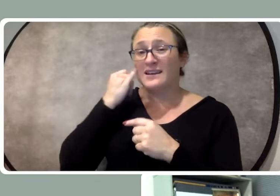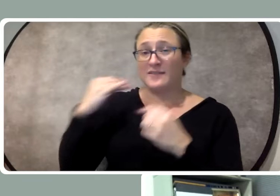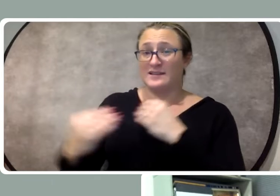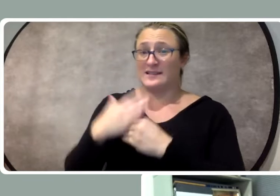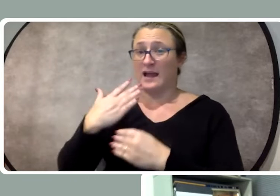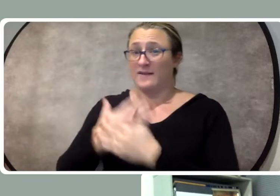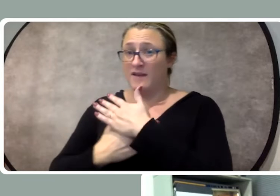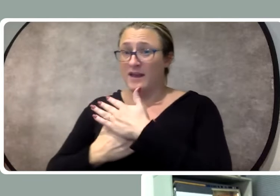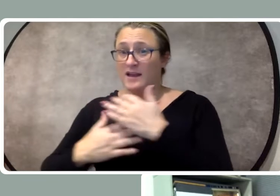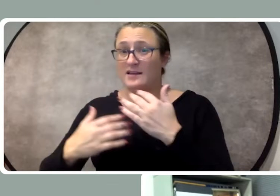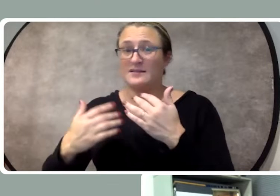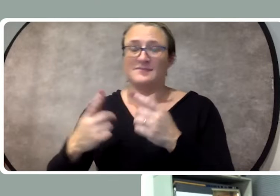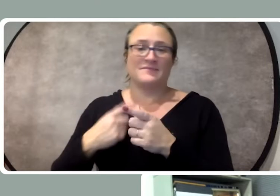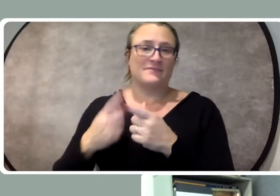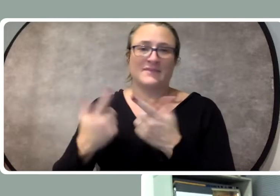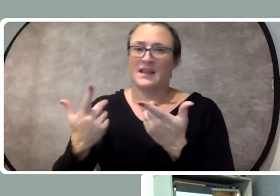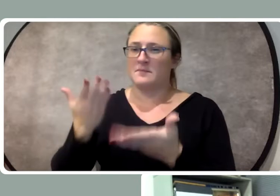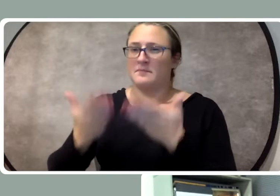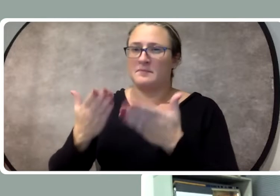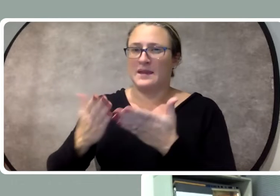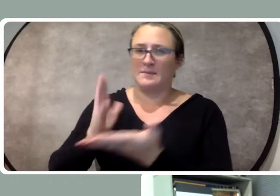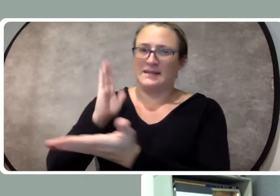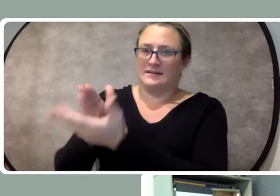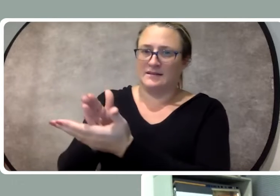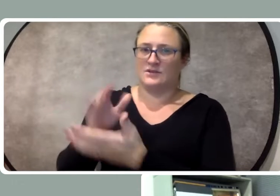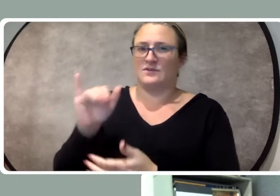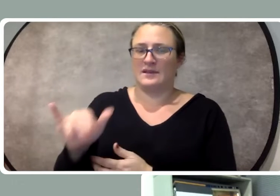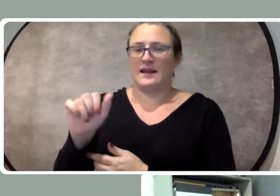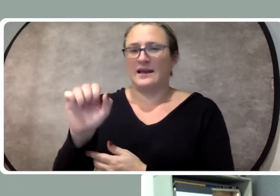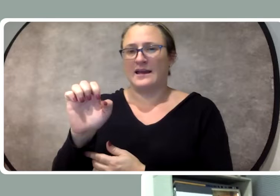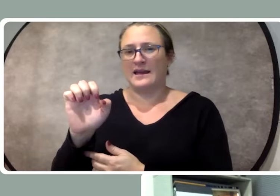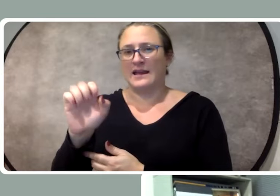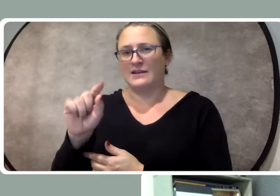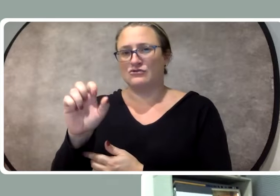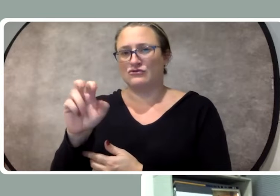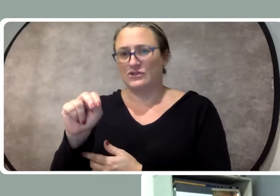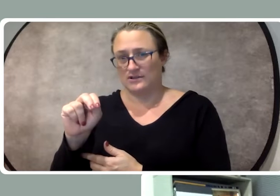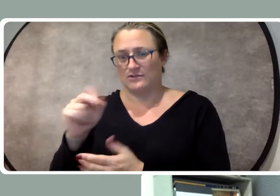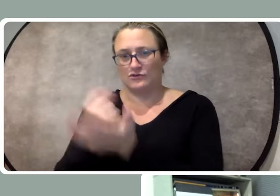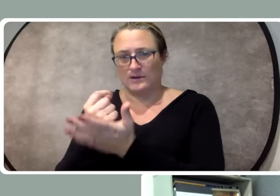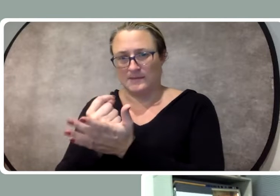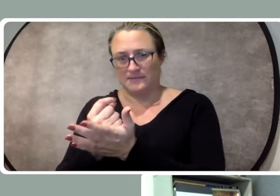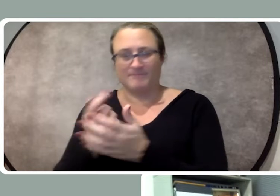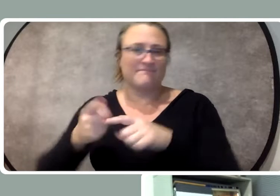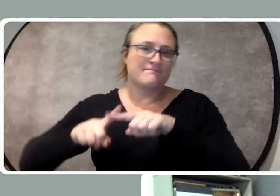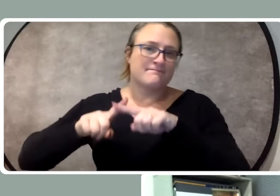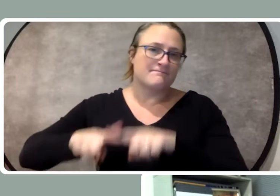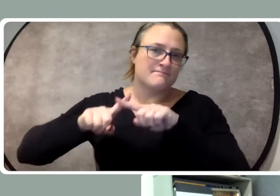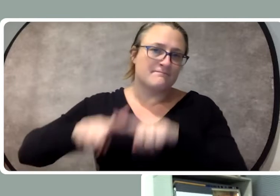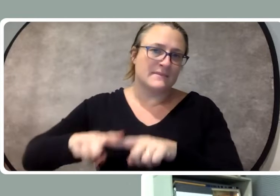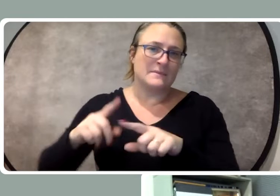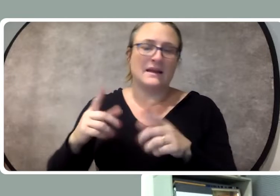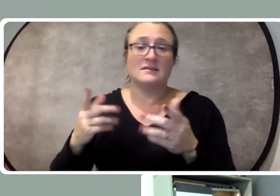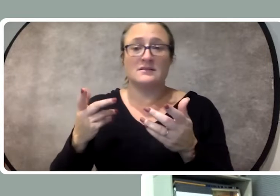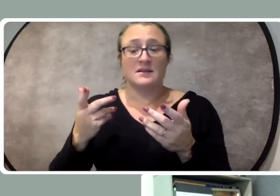have a low threshold to discontinue anti-estrogen treatment. So it really depends. But generally, if